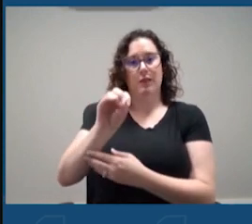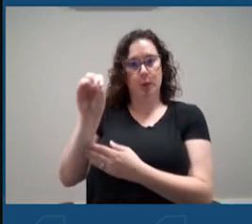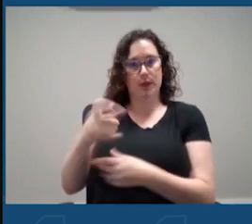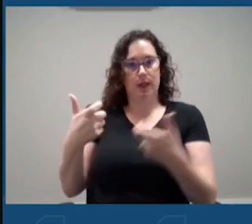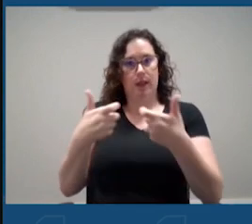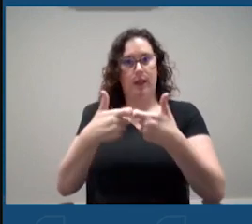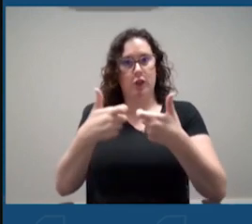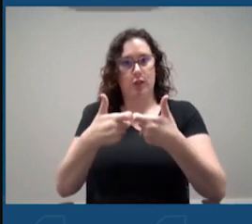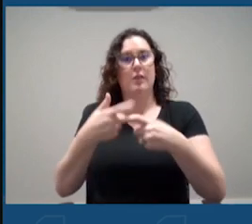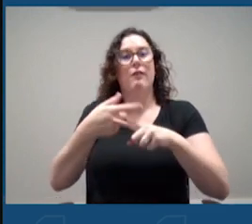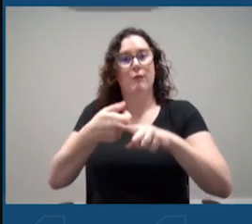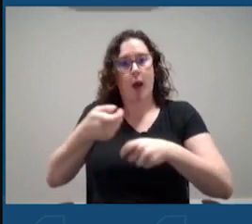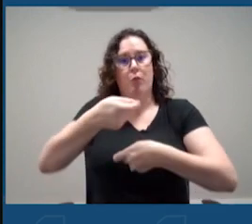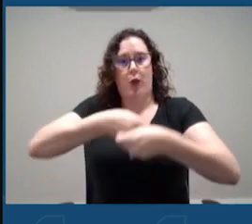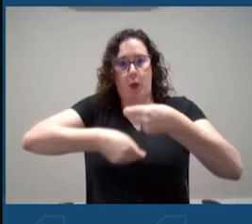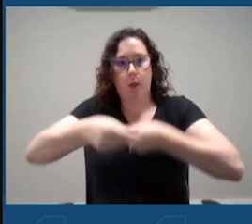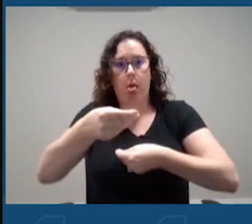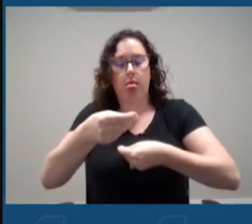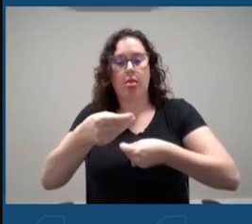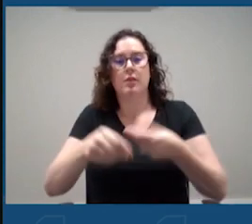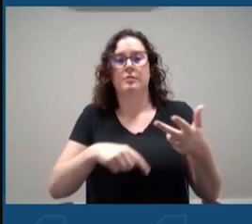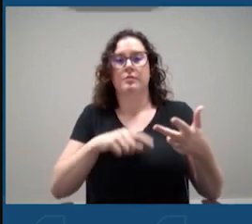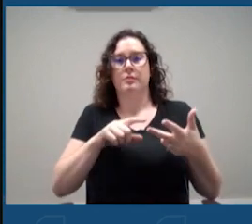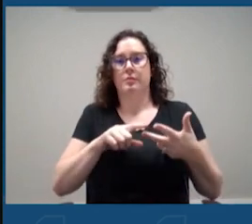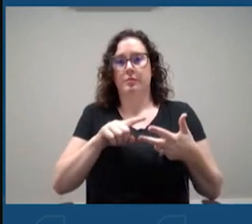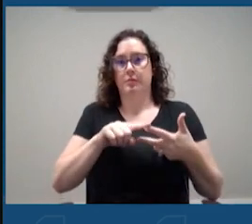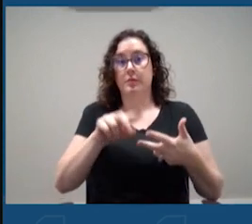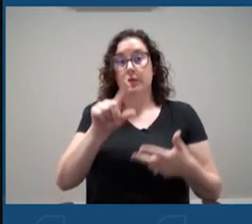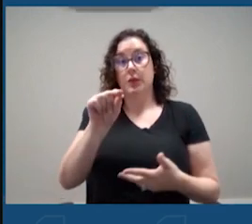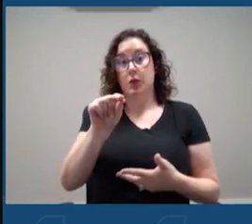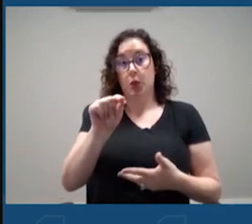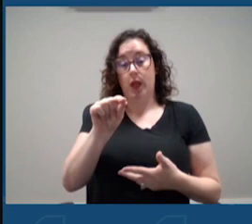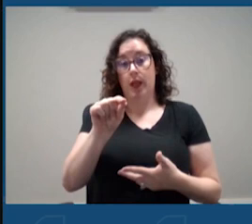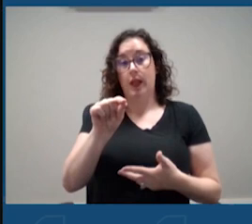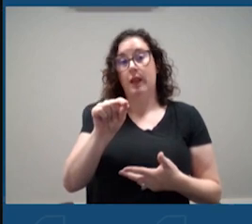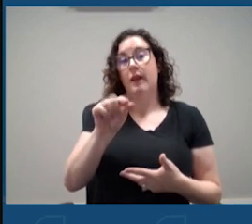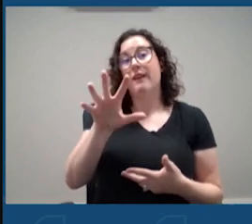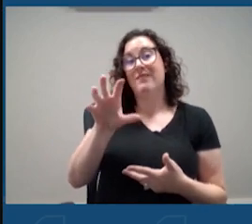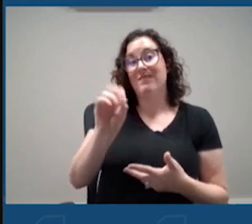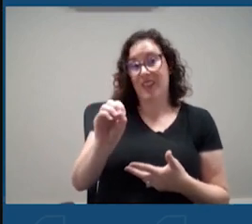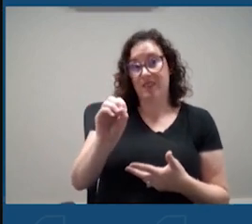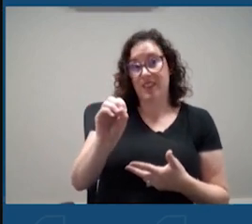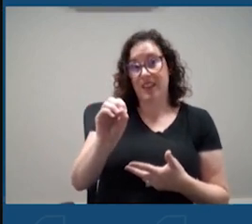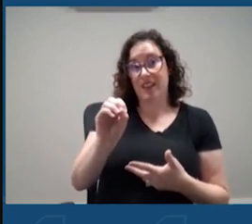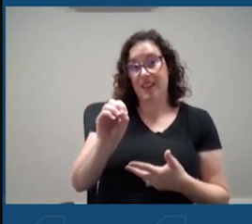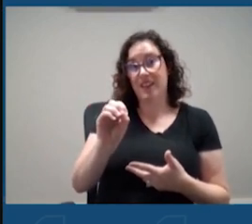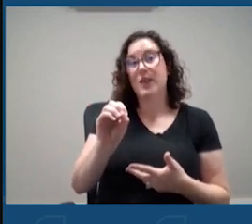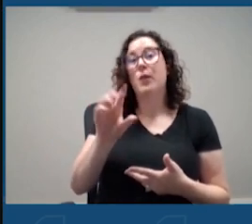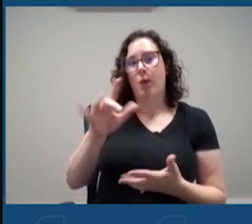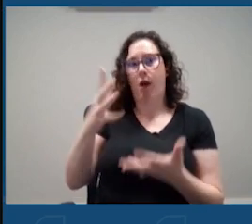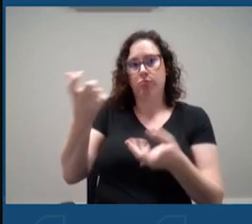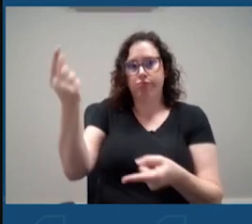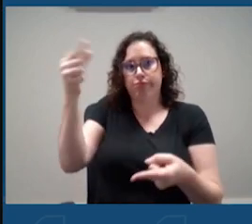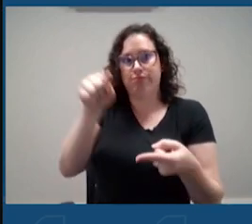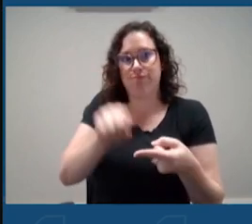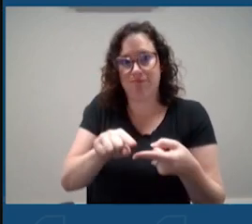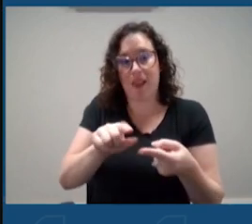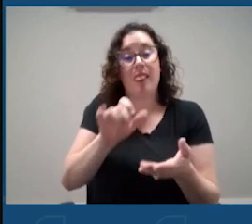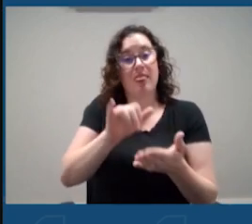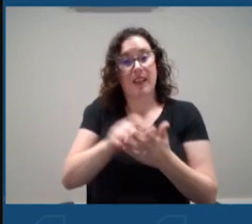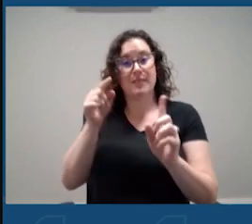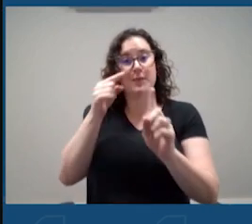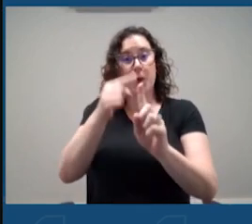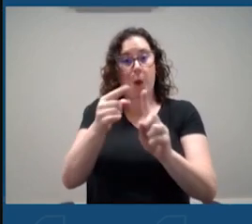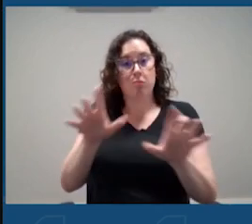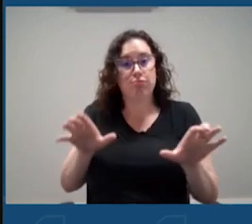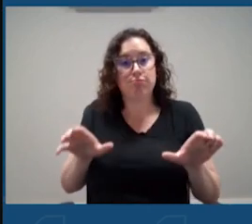2030. 85% emission reduction by 2050, and we are on the way to get there. So these are not just